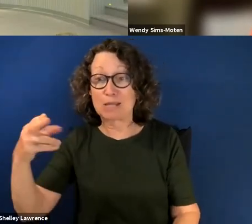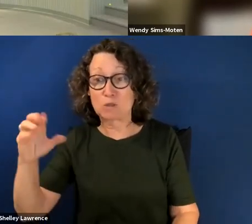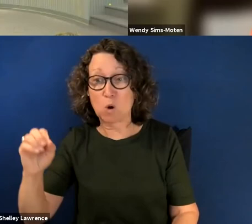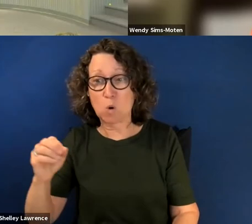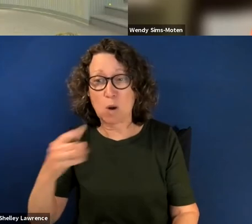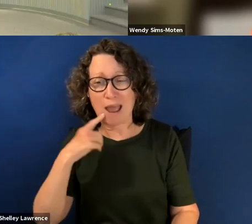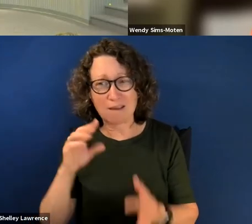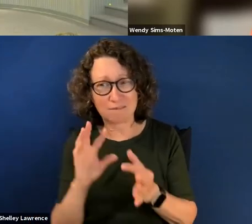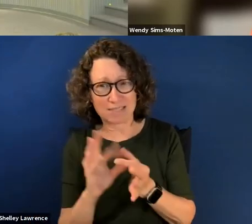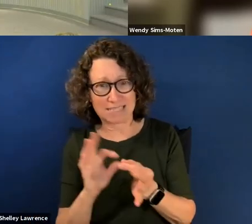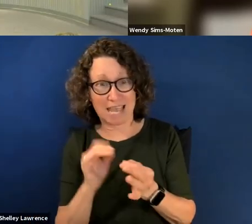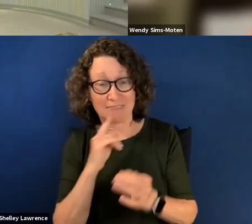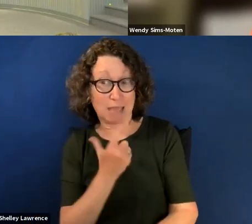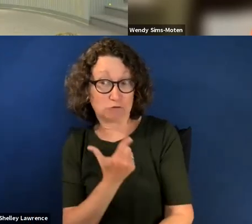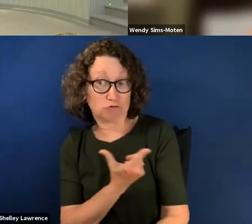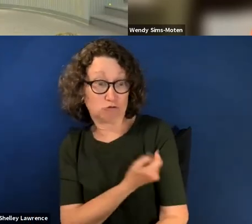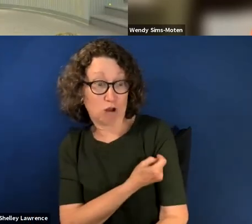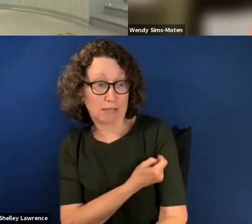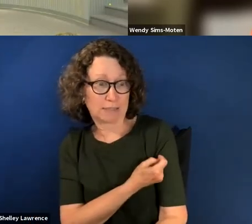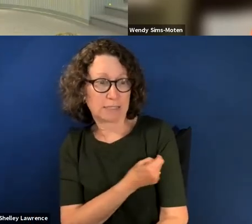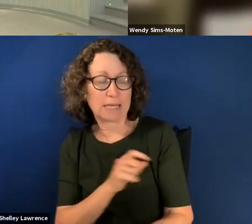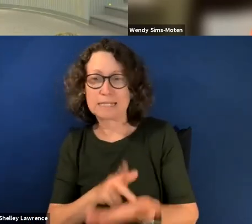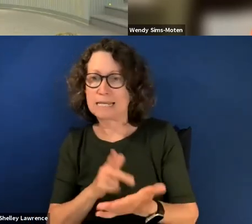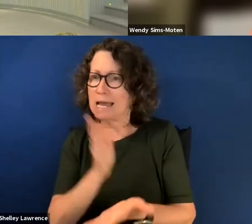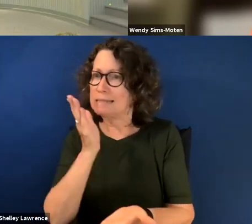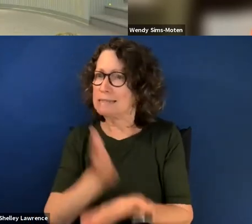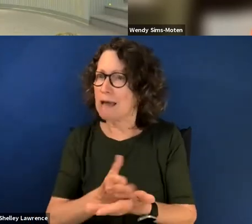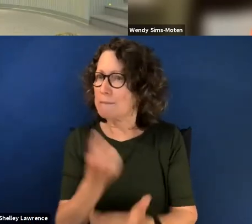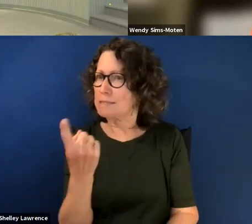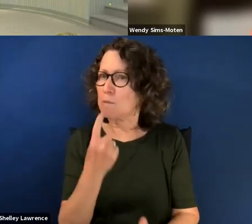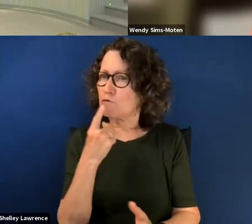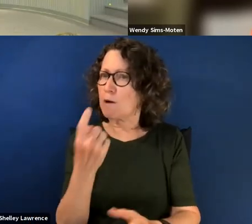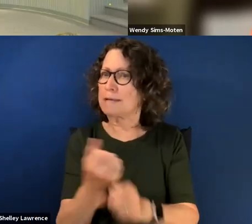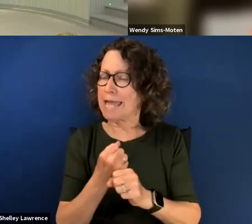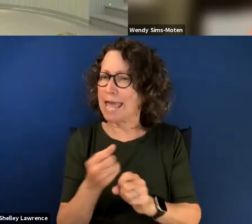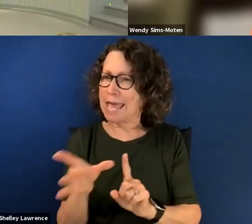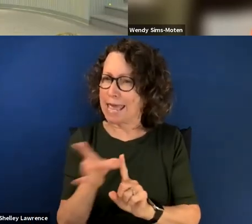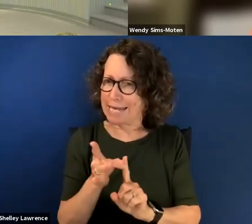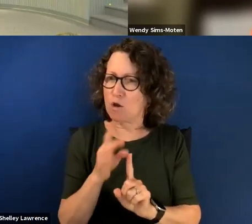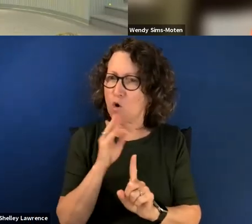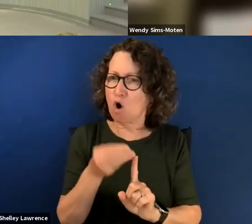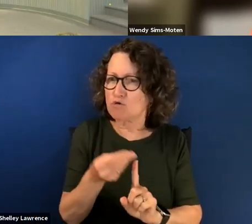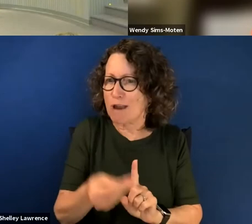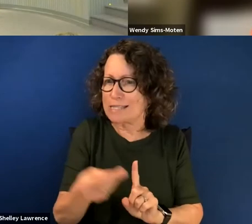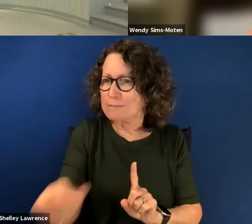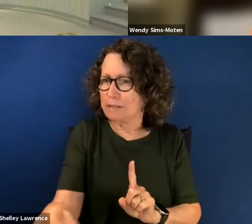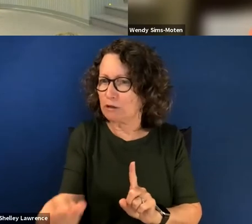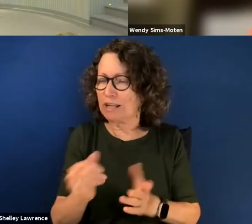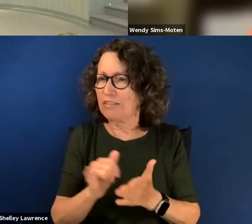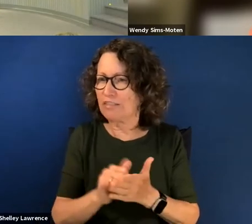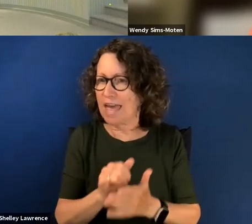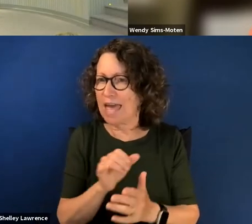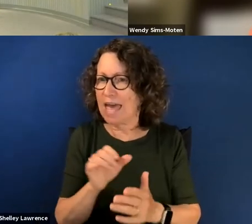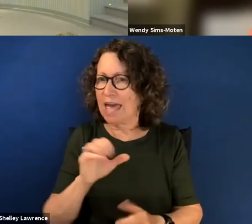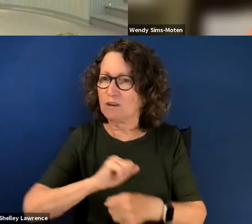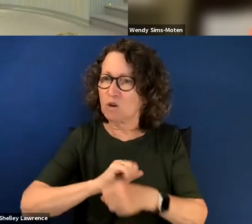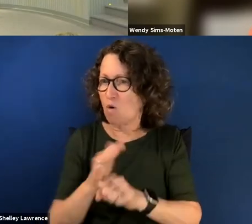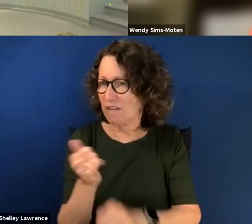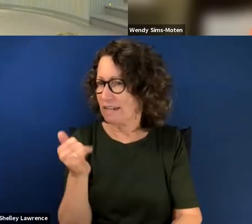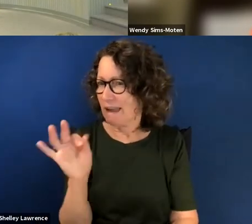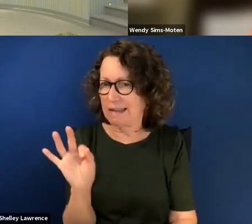out to say that getting shots does not stop someone from getting or transmitting the clinical syndrome known as